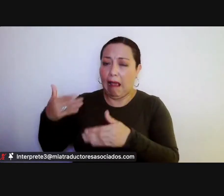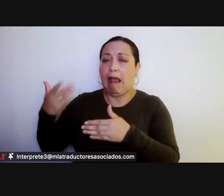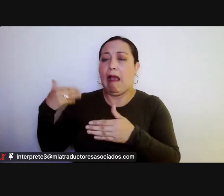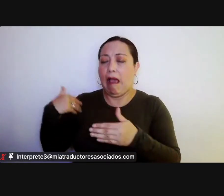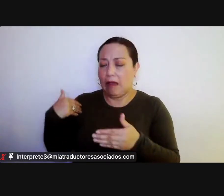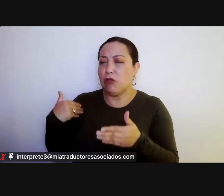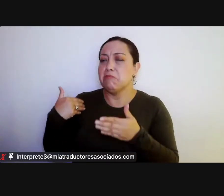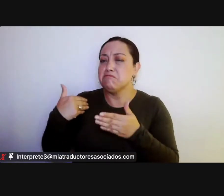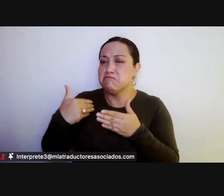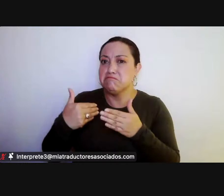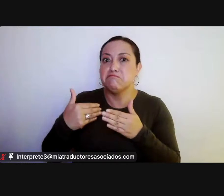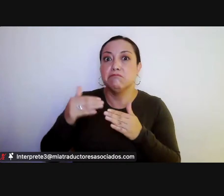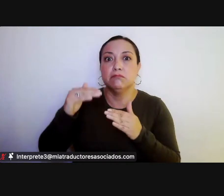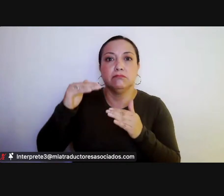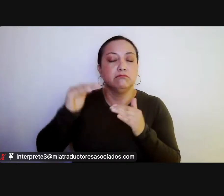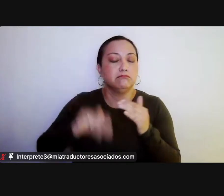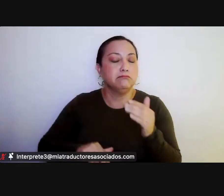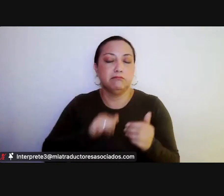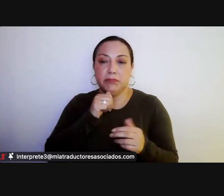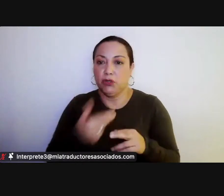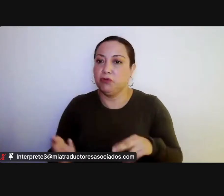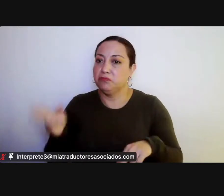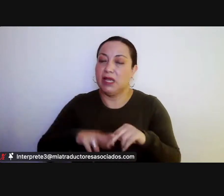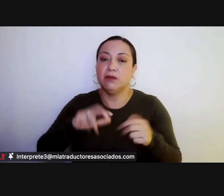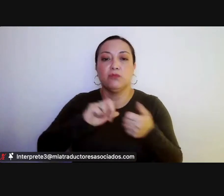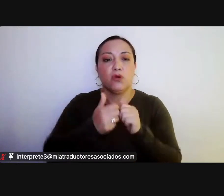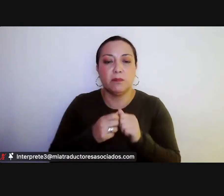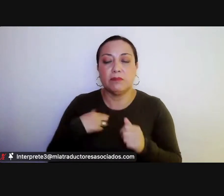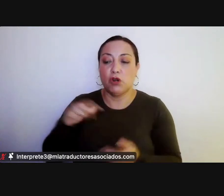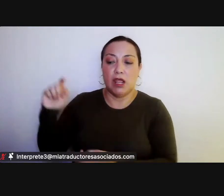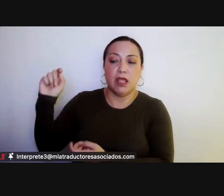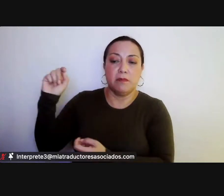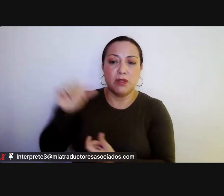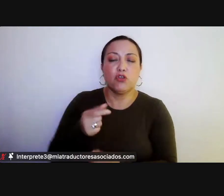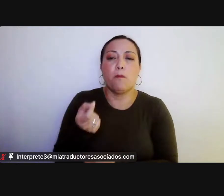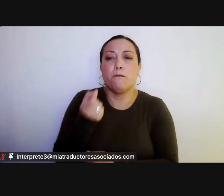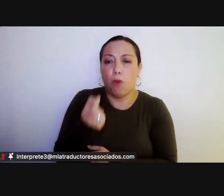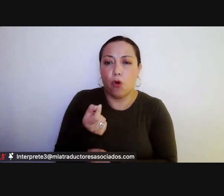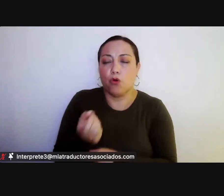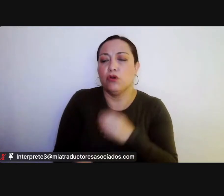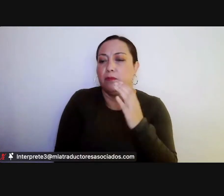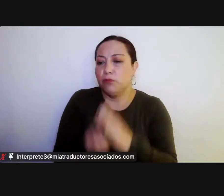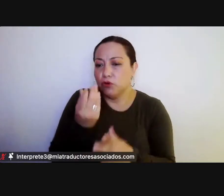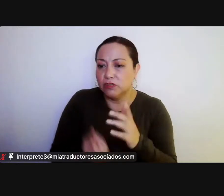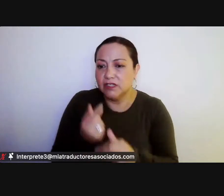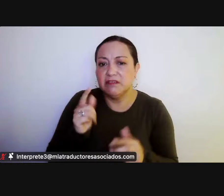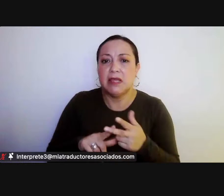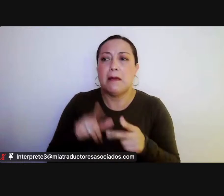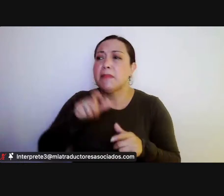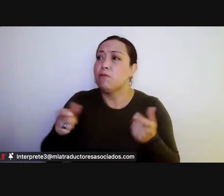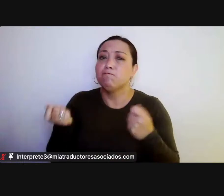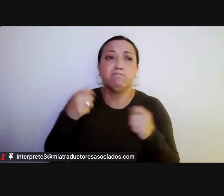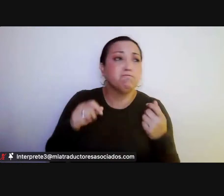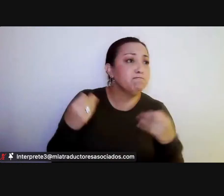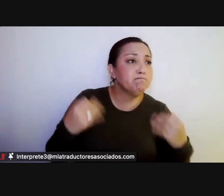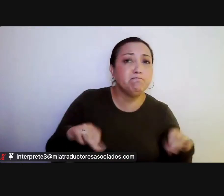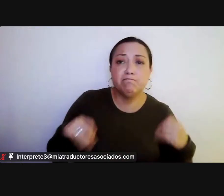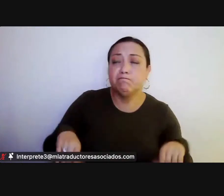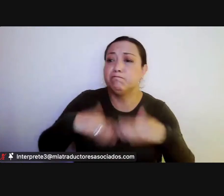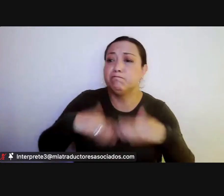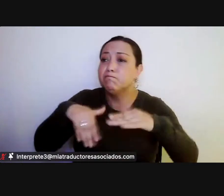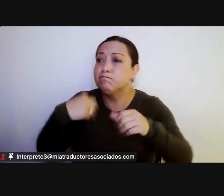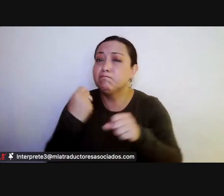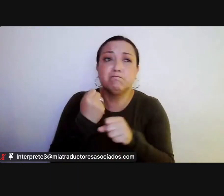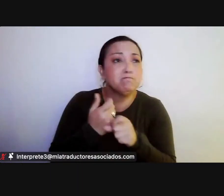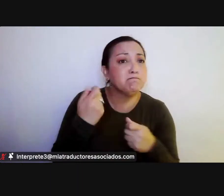increased the problems such as lower investment, high informality, unemployment,